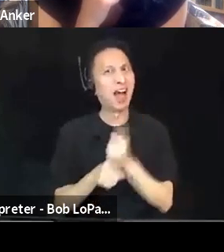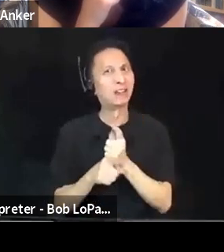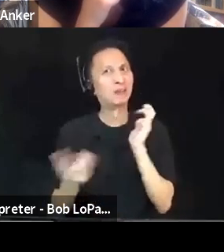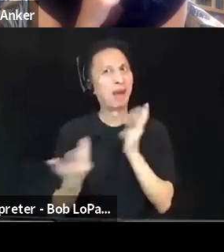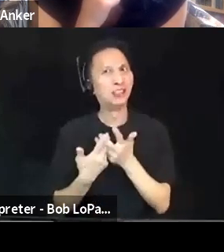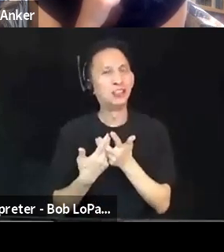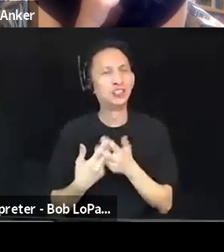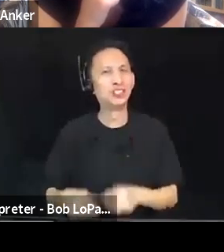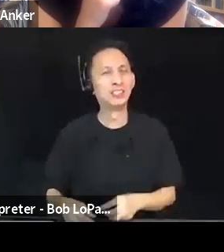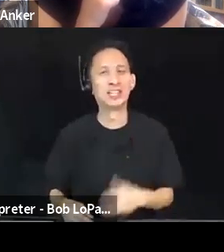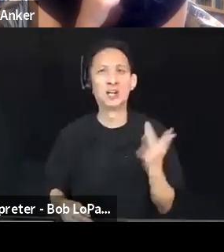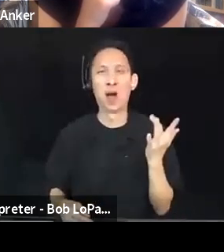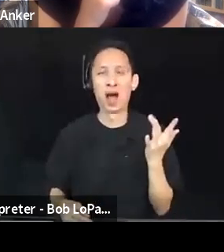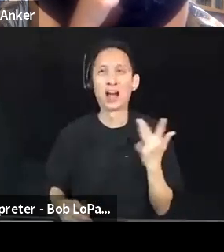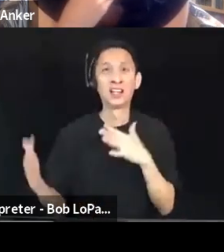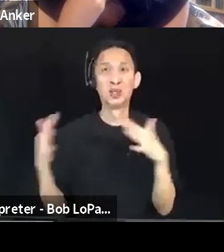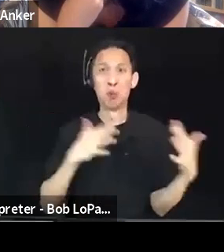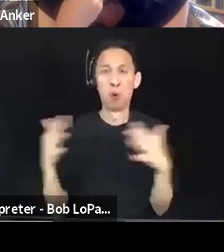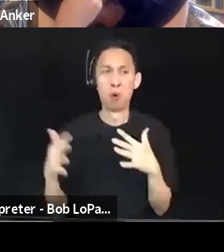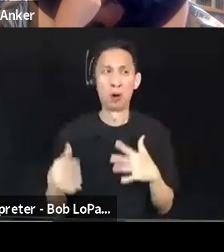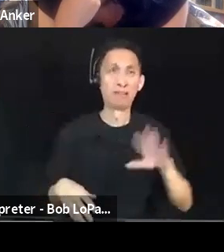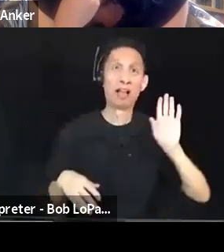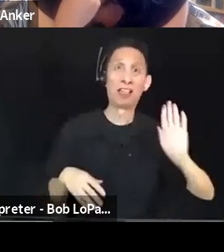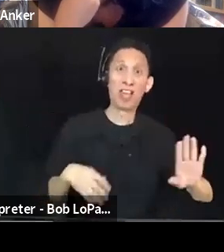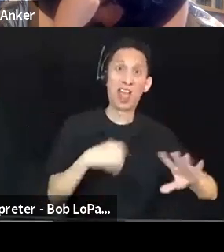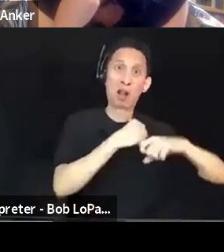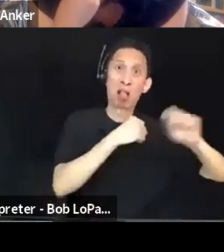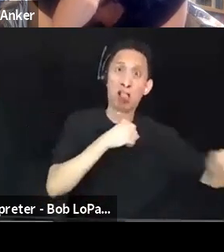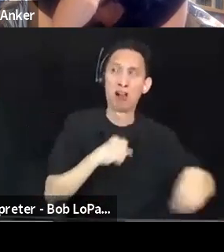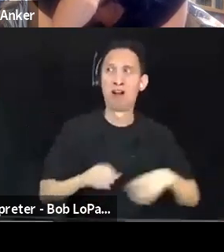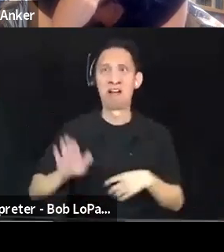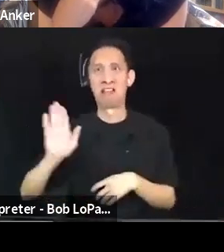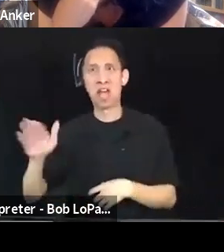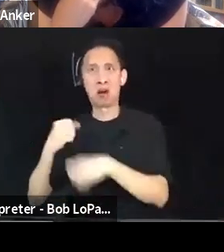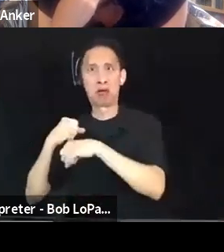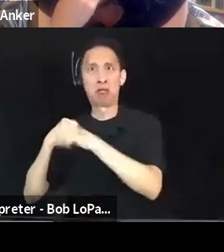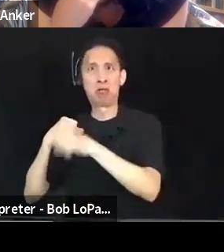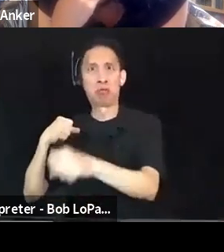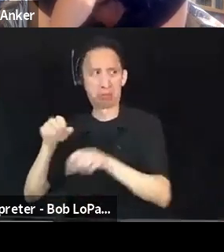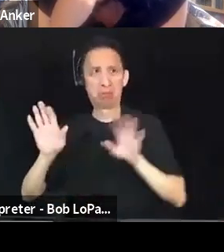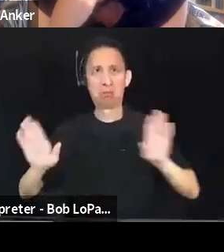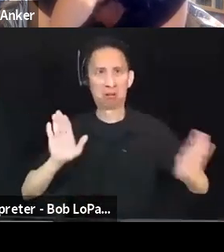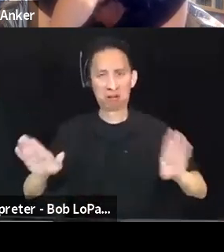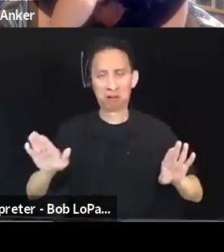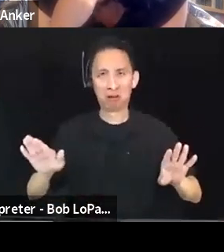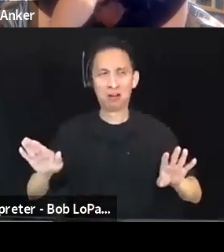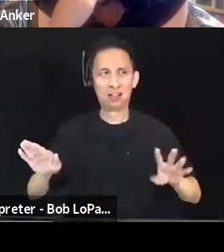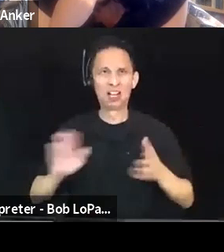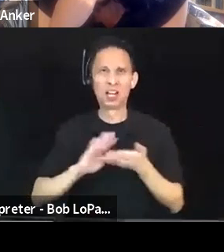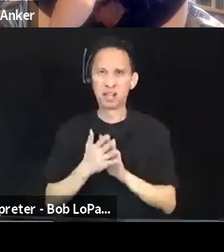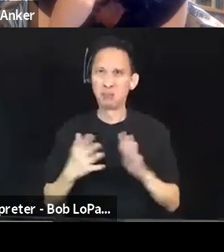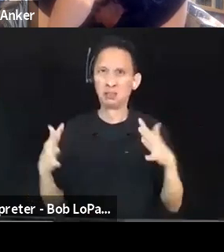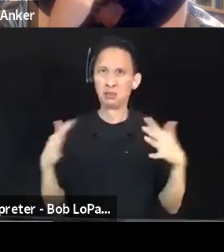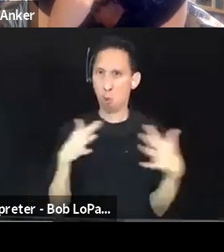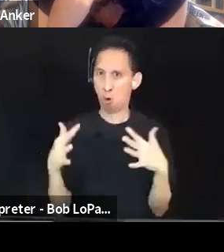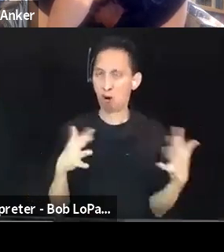think about it is warring melodramas, right? So, you know, if part of the work of melodrama in a political sense is